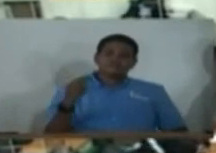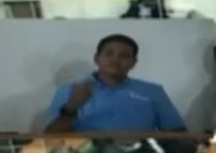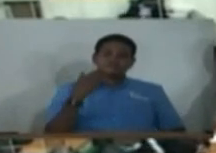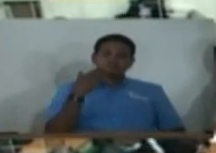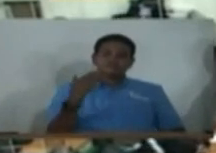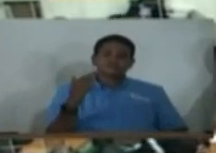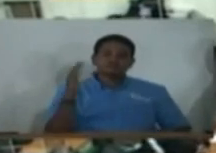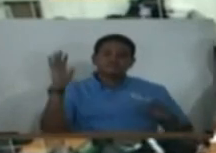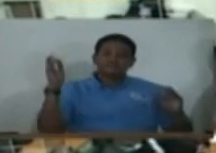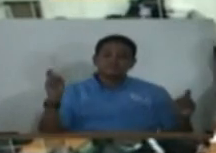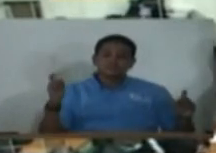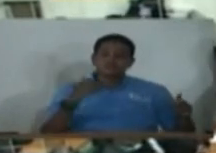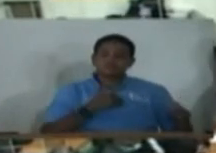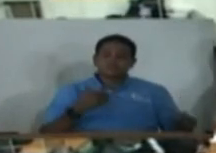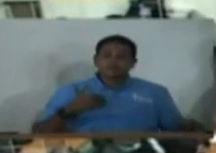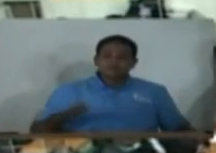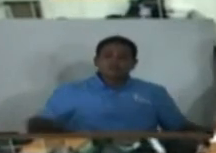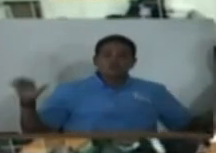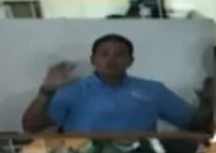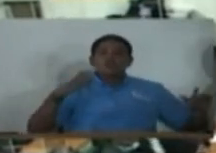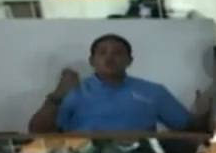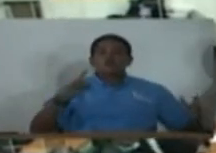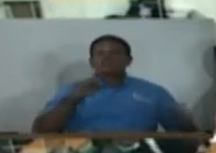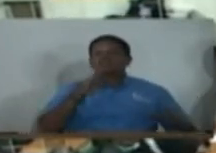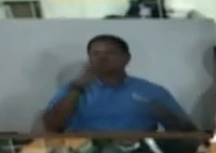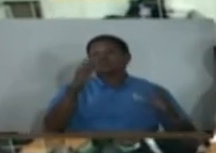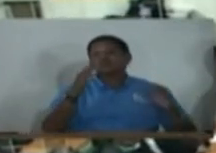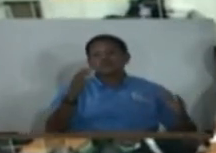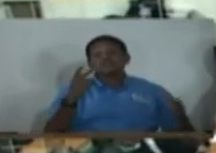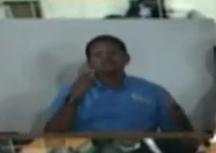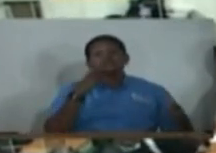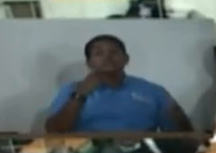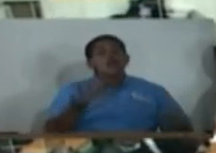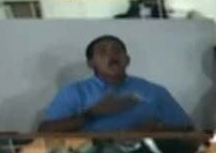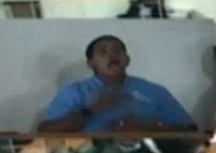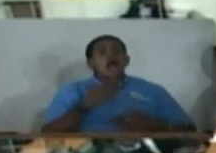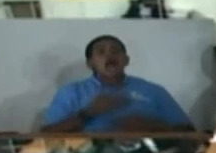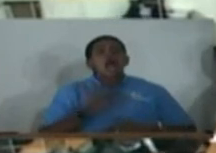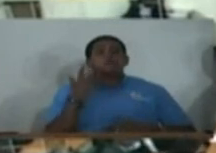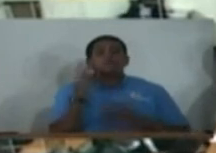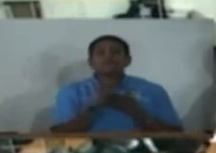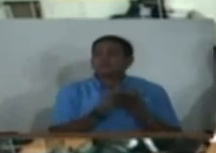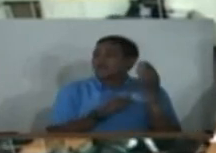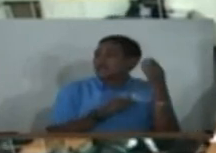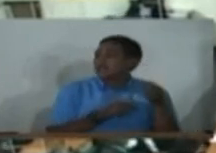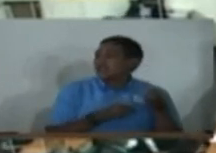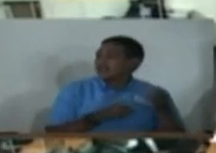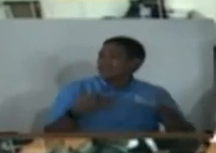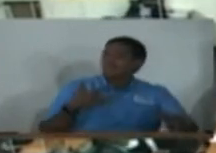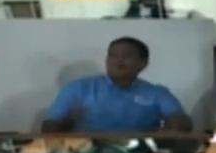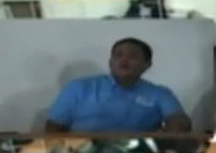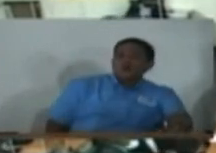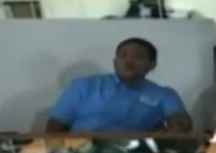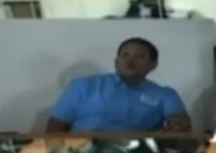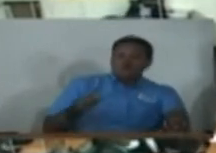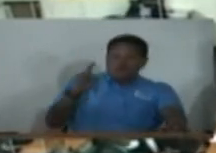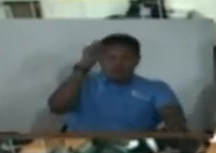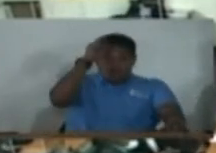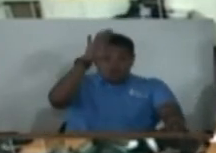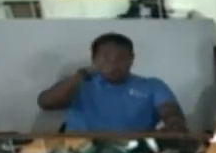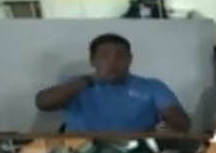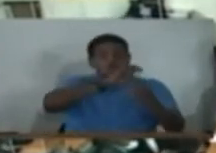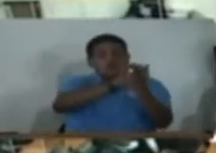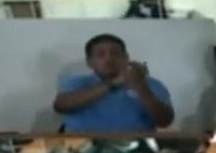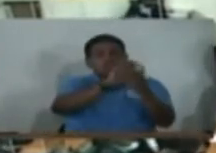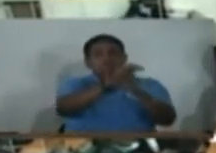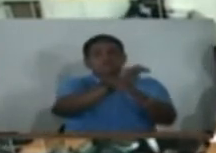a very real way, say how pleased I am to see this legislation come forward. and to congratulate the Ministry of Industry and